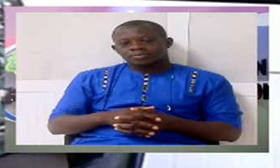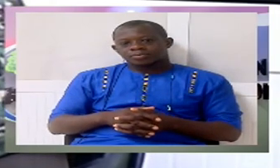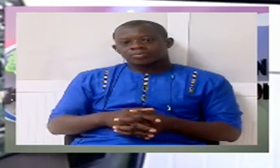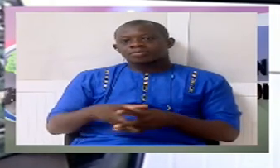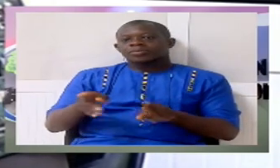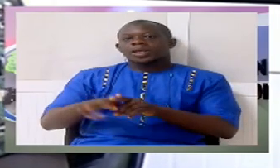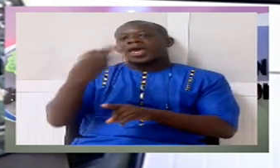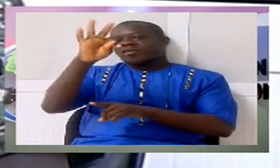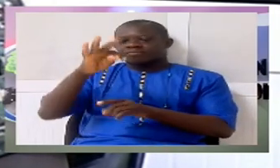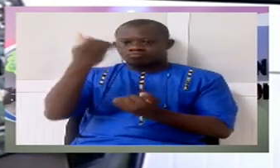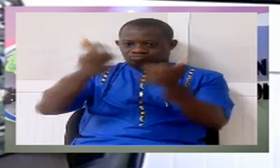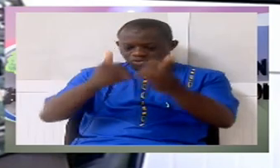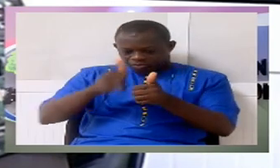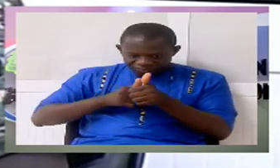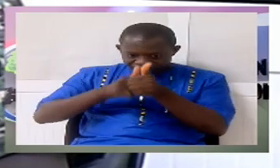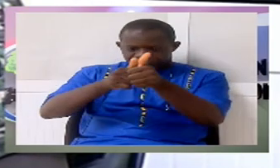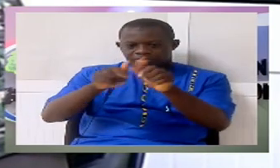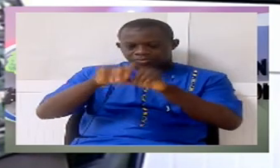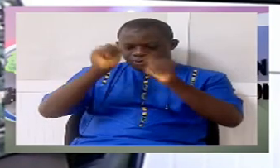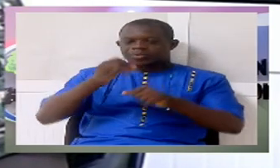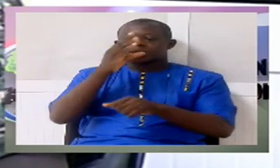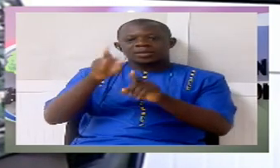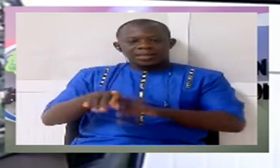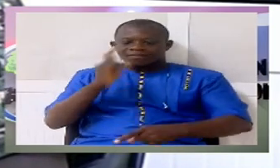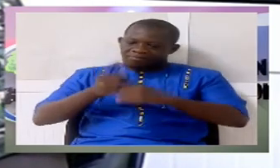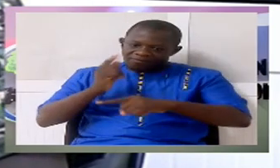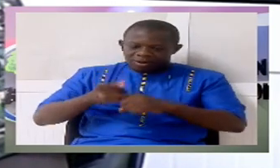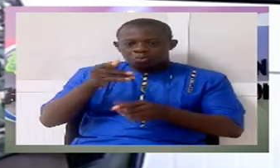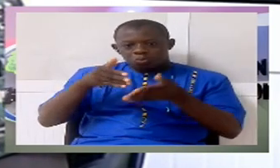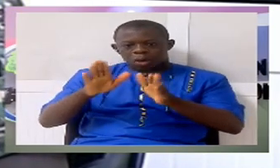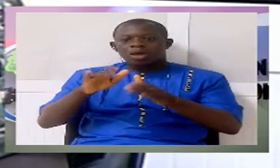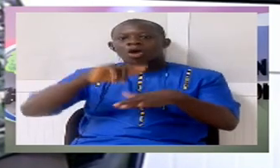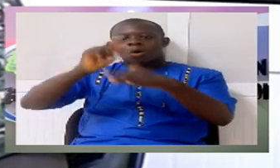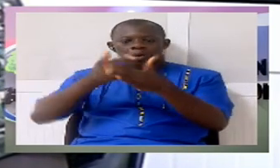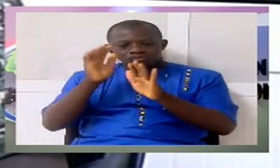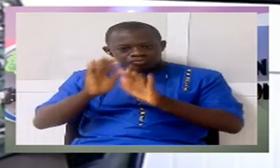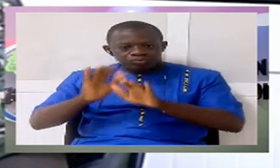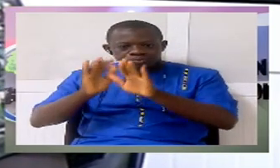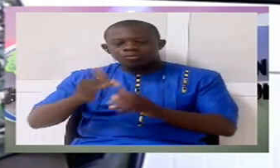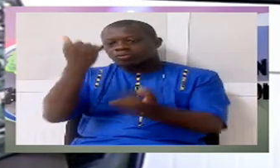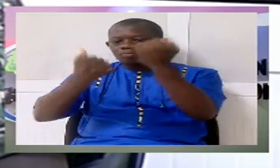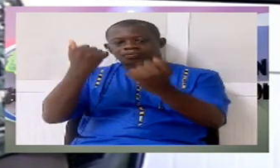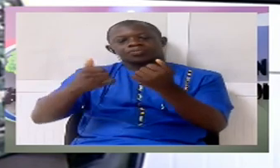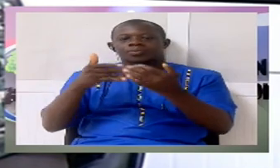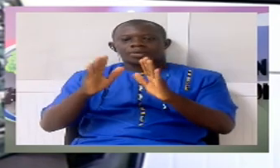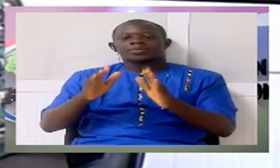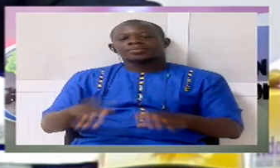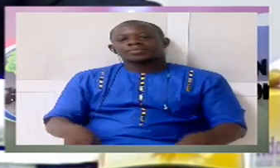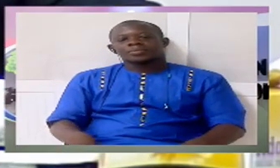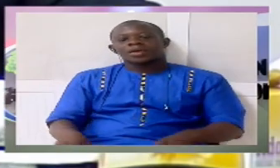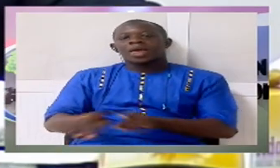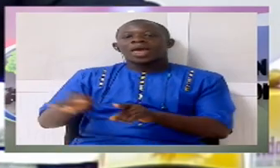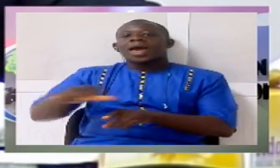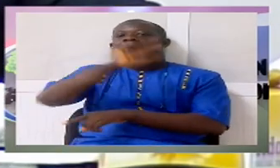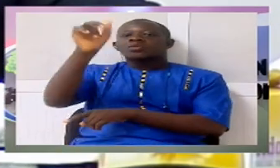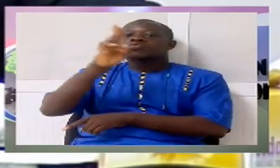Wanya Satanga. For instance, he is the one who dictates the speed of the convoy, whether to increase the speed or to decrease. And on